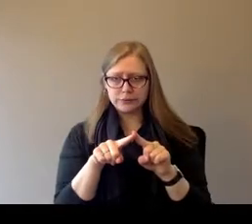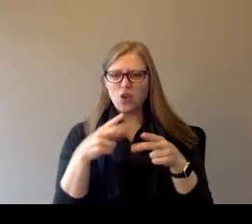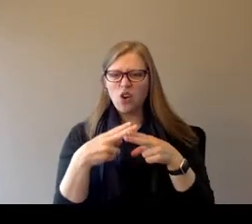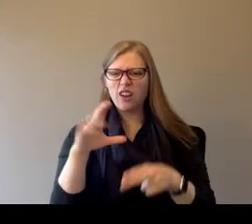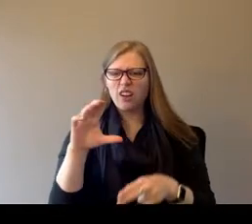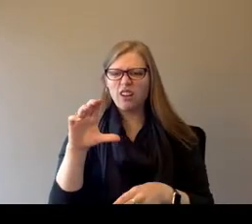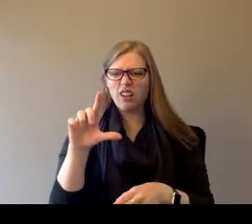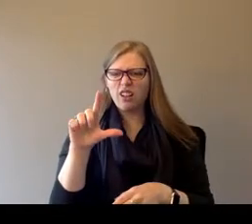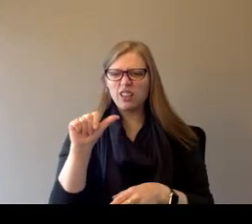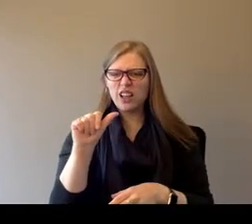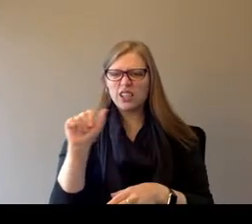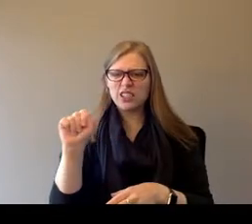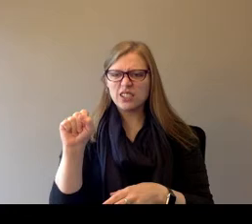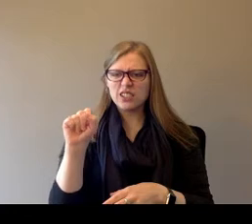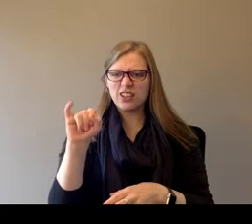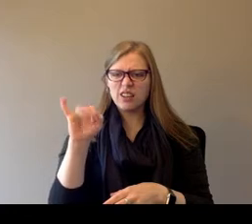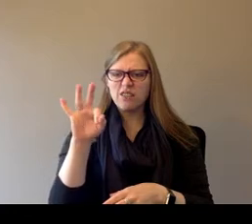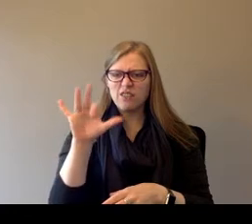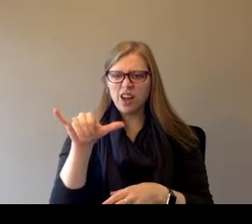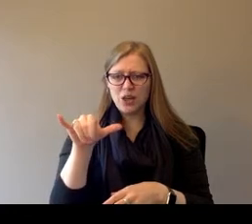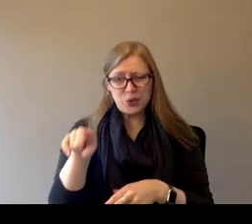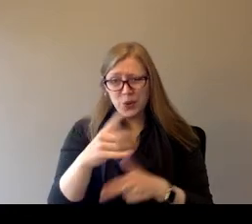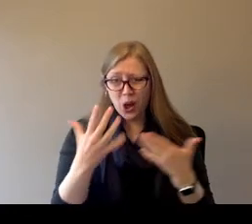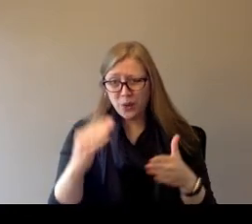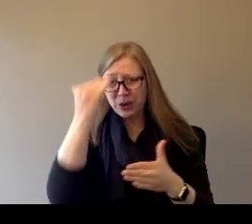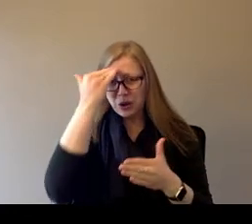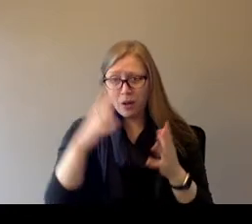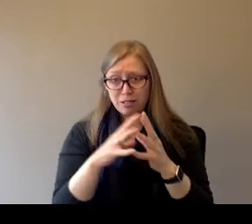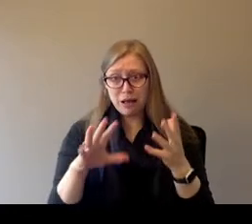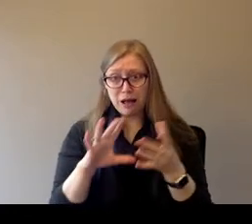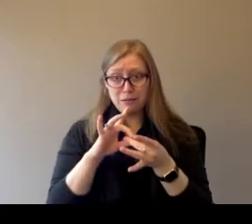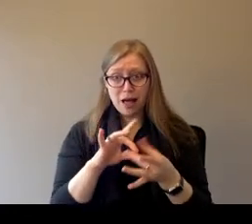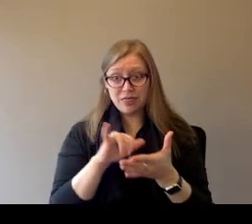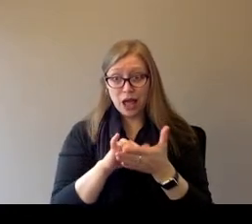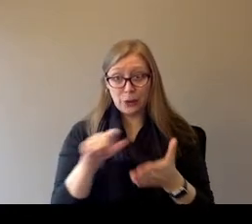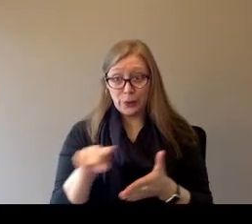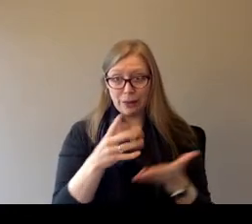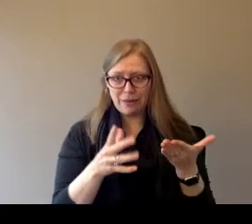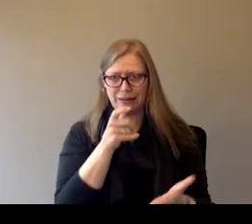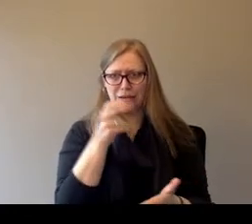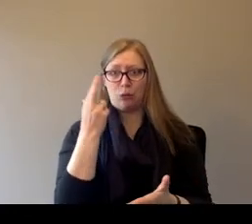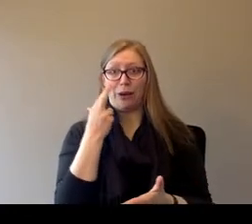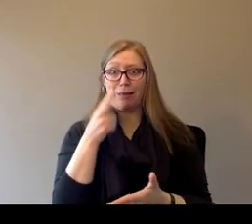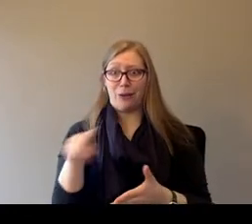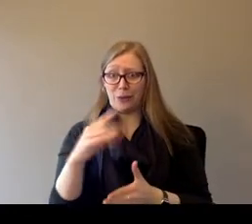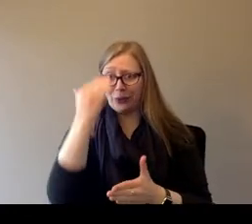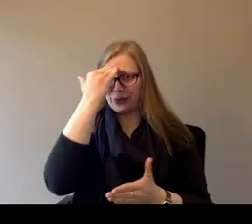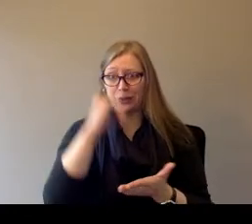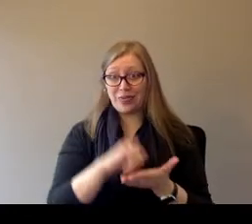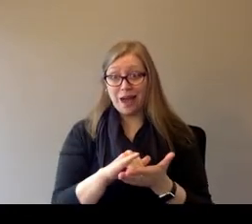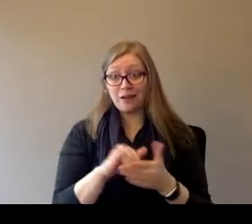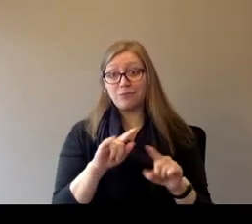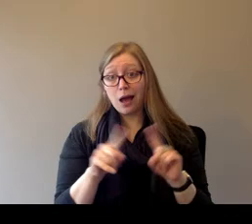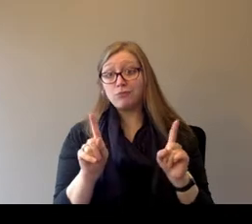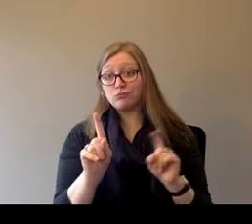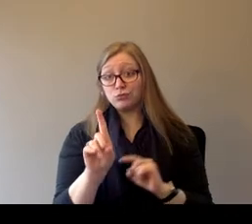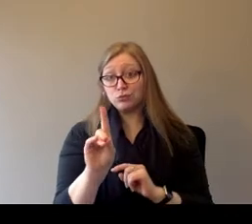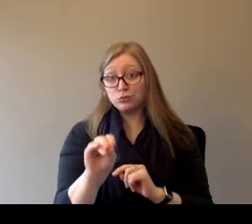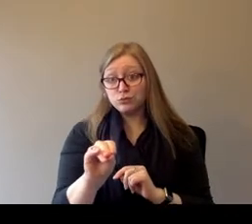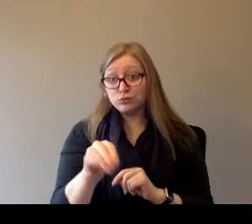classifying triangles that you may not even have realized was a thing. So we classify triangles in two